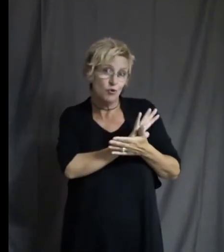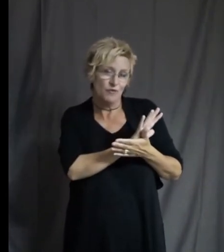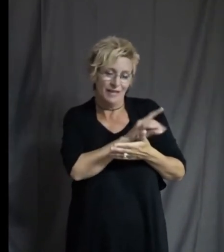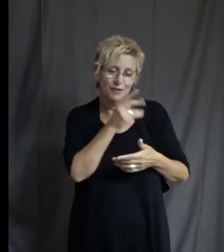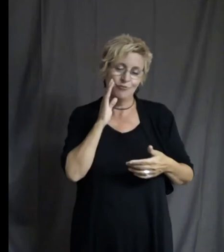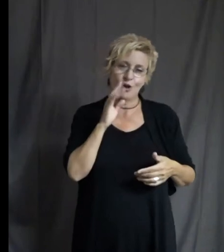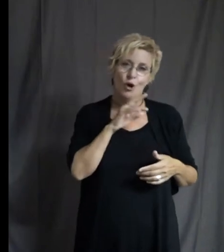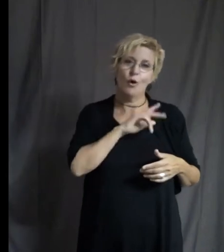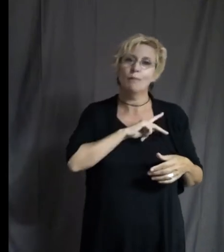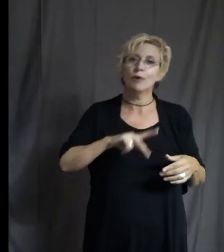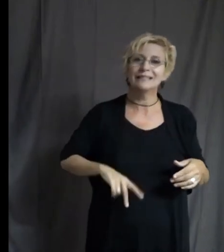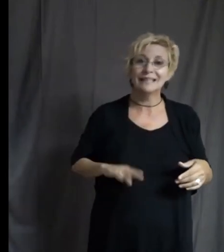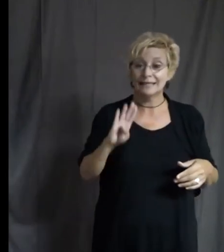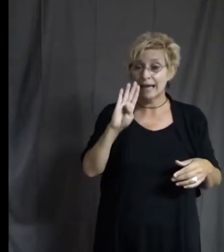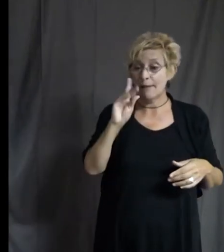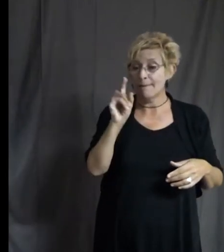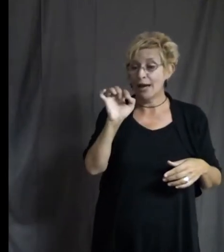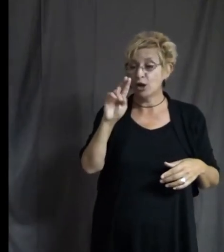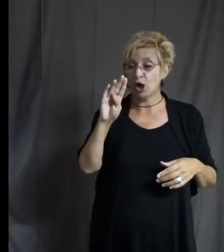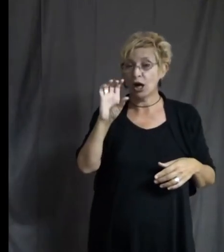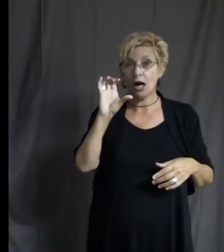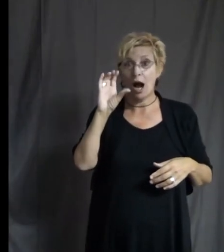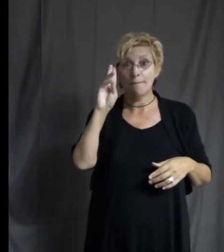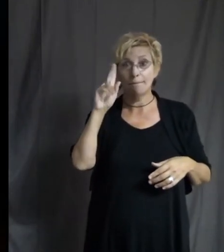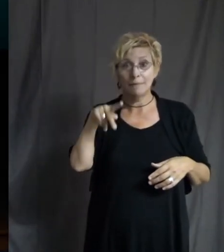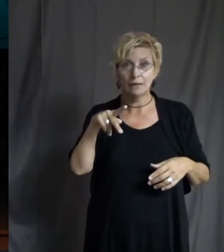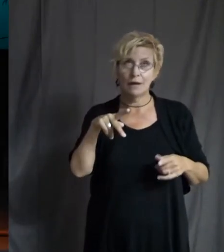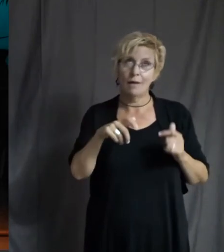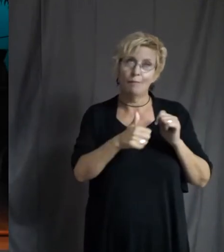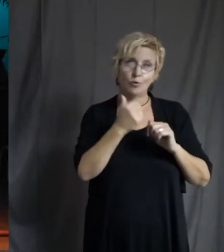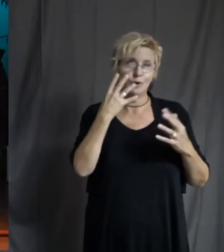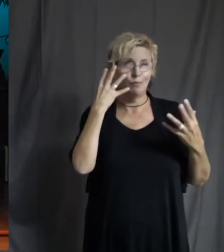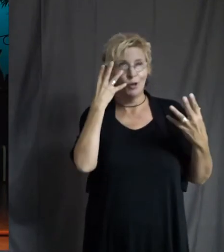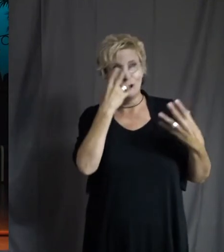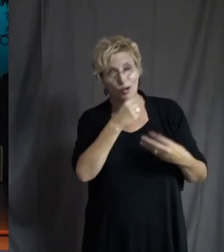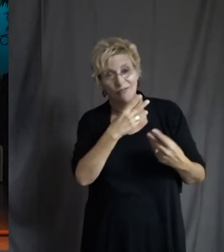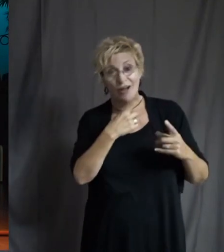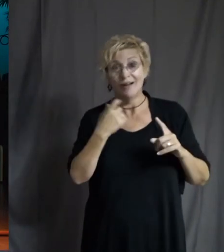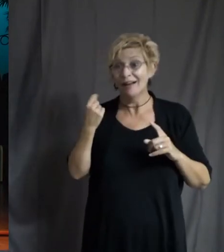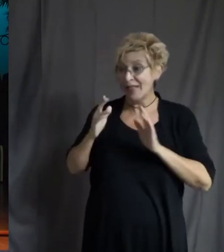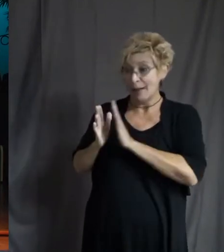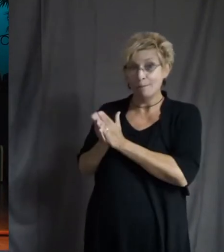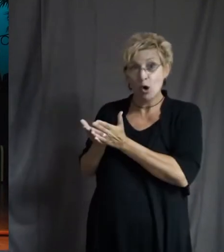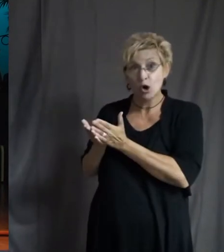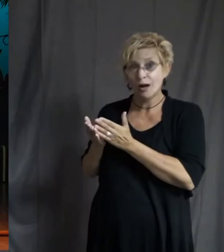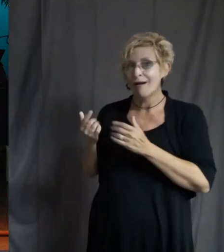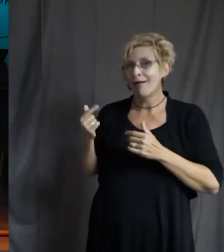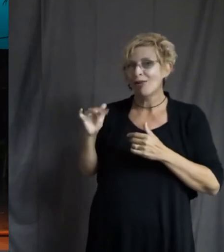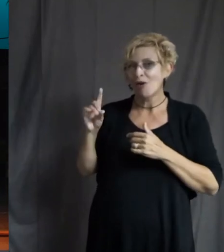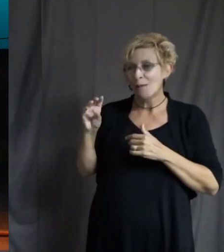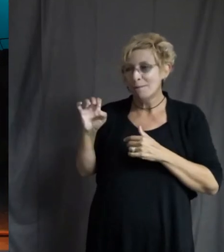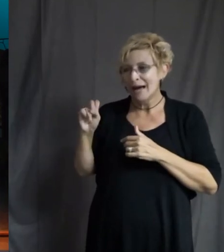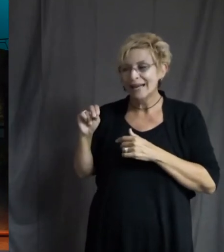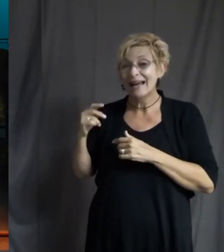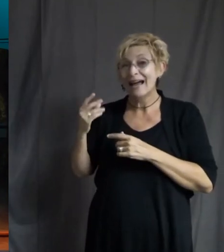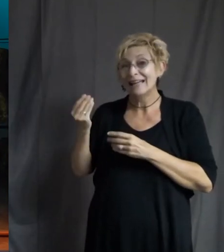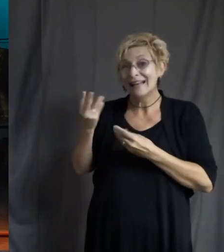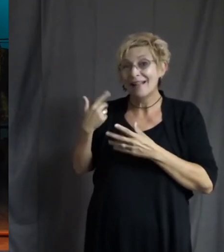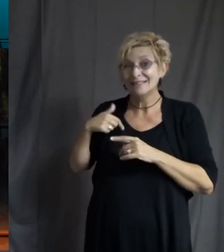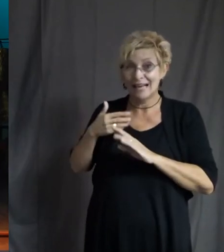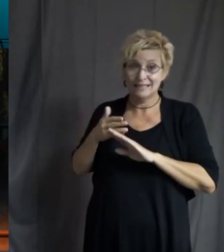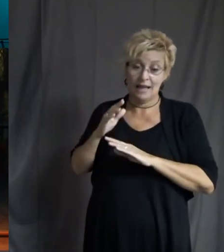that Princess Buttercup is the most beautiful of all beings. But in the book, Goldman tells us about the princess before,